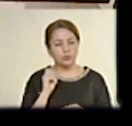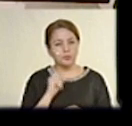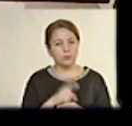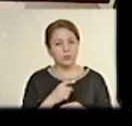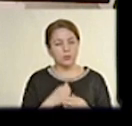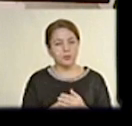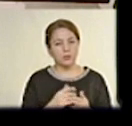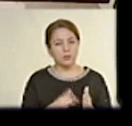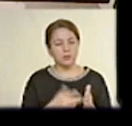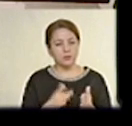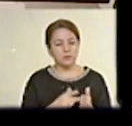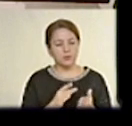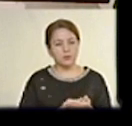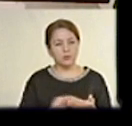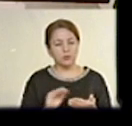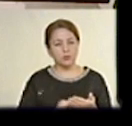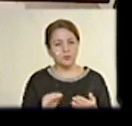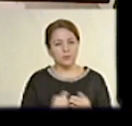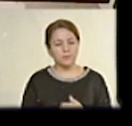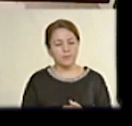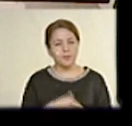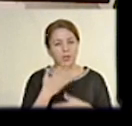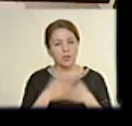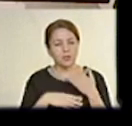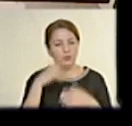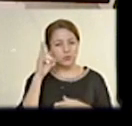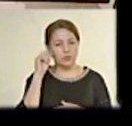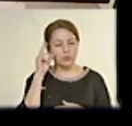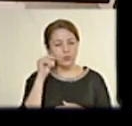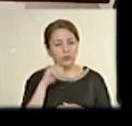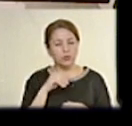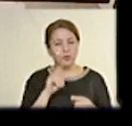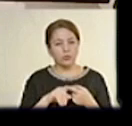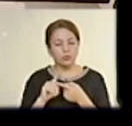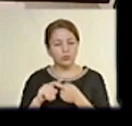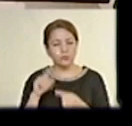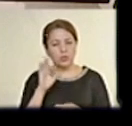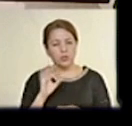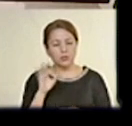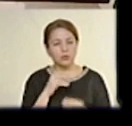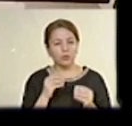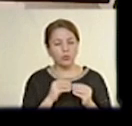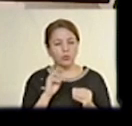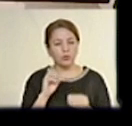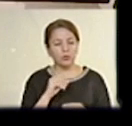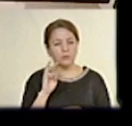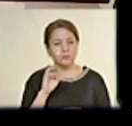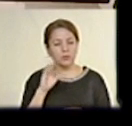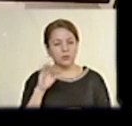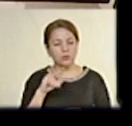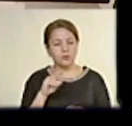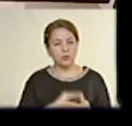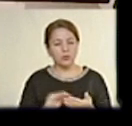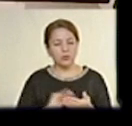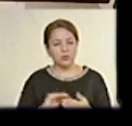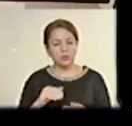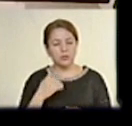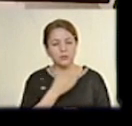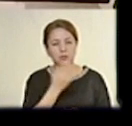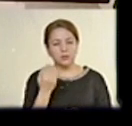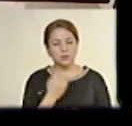topshiriqlarni daftaringizga yozib oling. Aralash sonlarni qo'shishga doir 10 ta misollar tuzing. Ya'ni siz